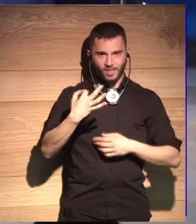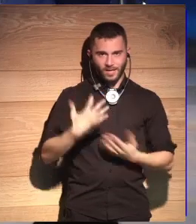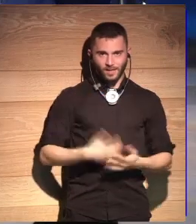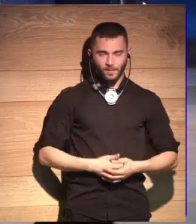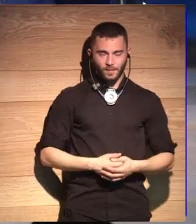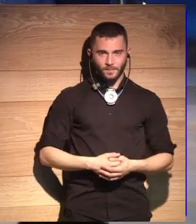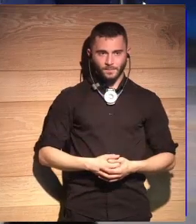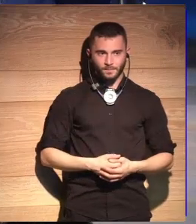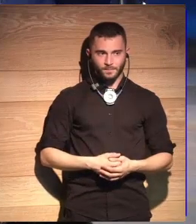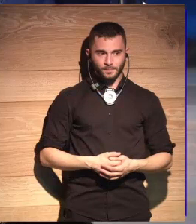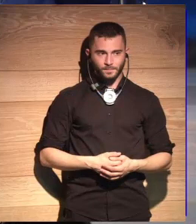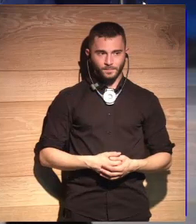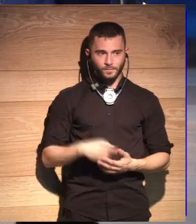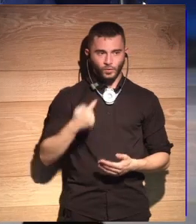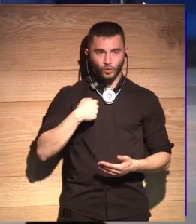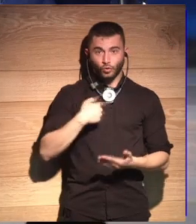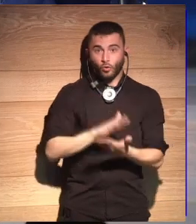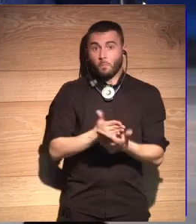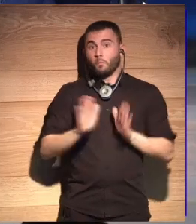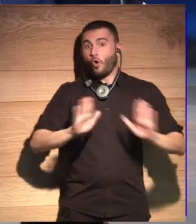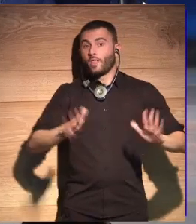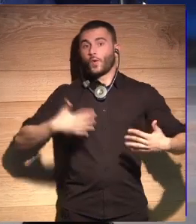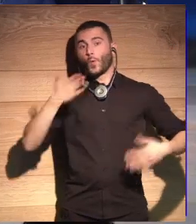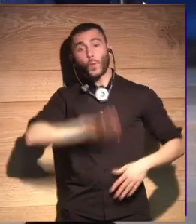close? Menos mal que yo modero.